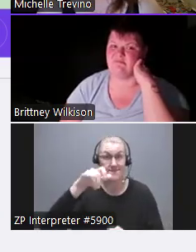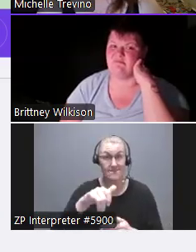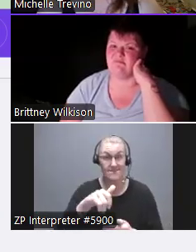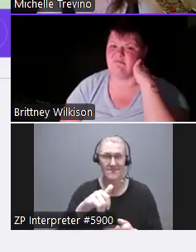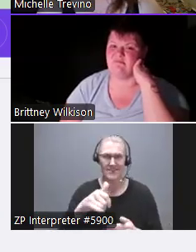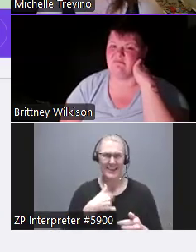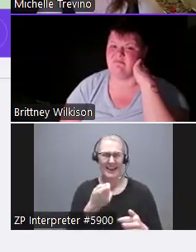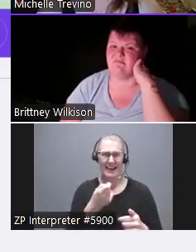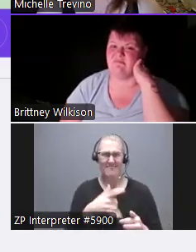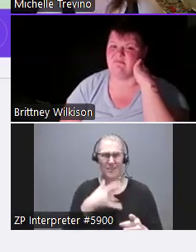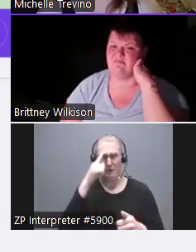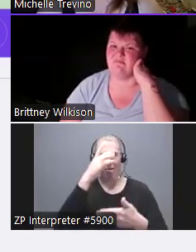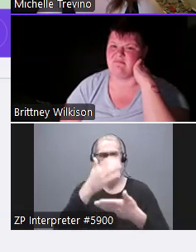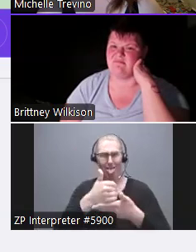bit